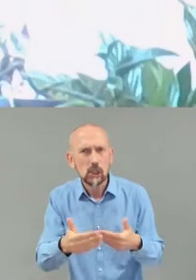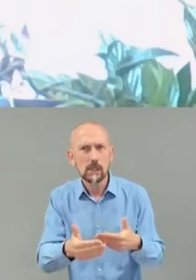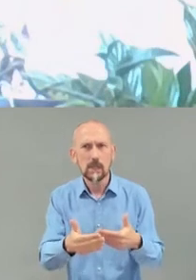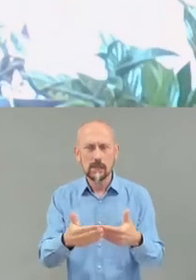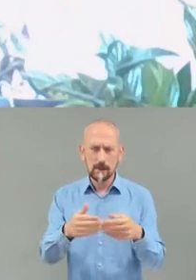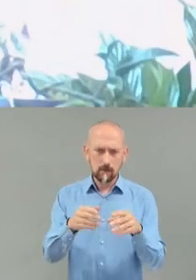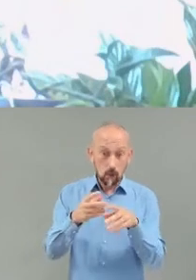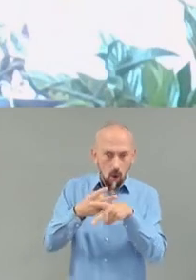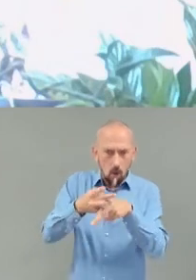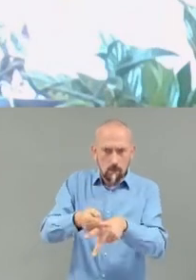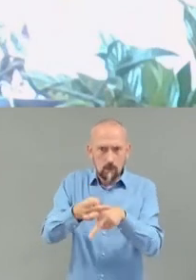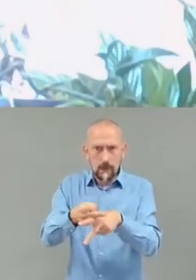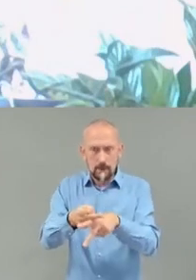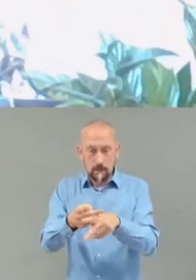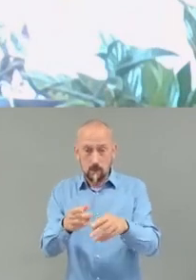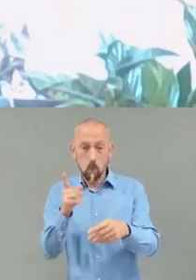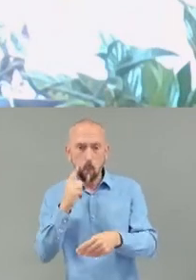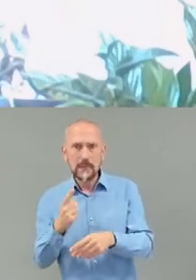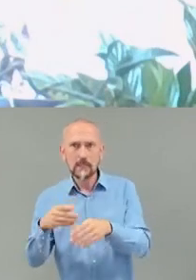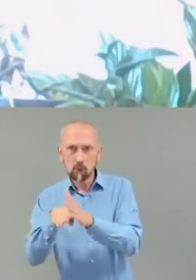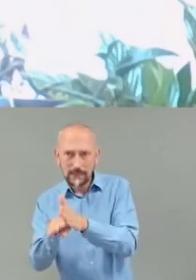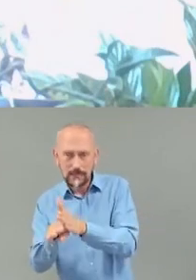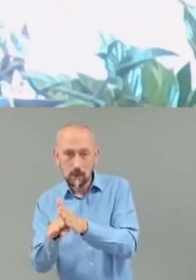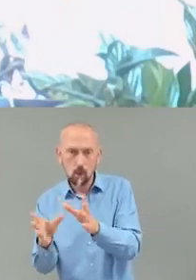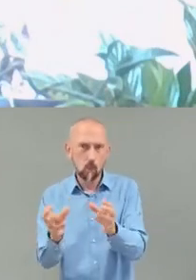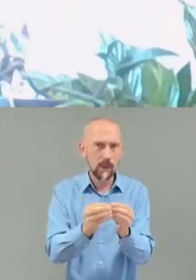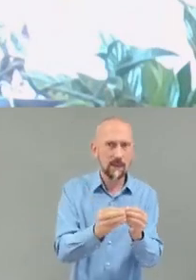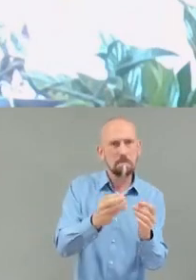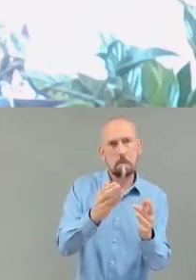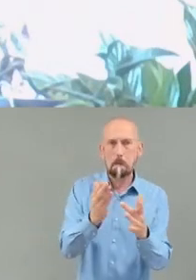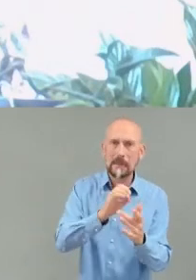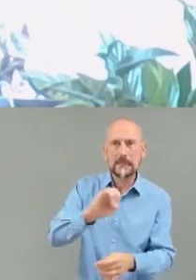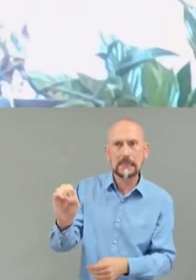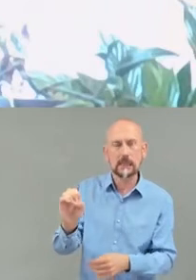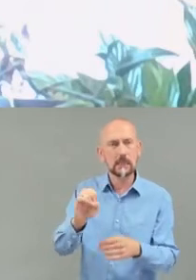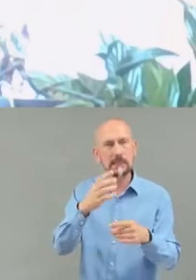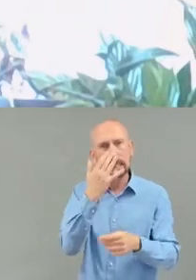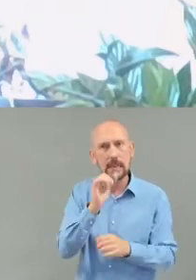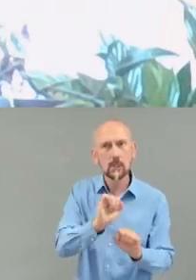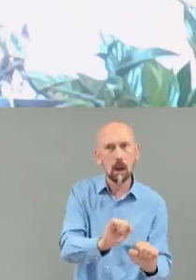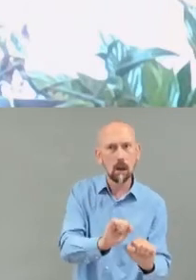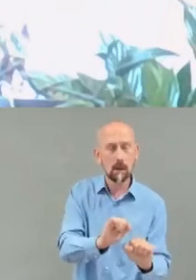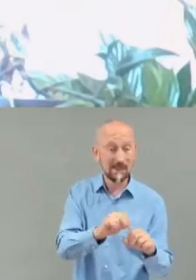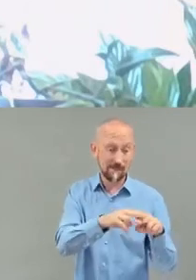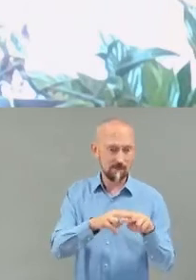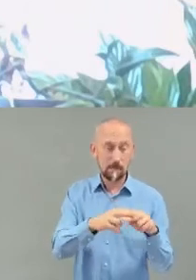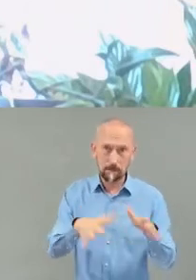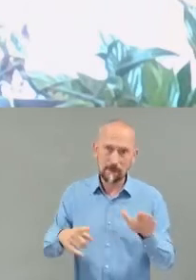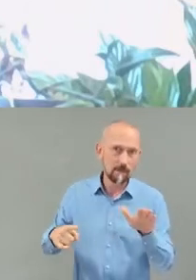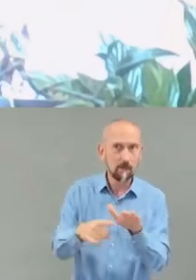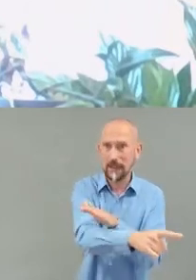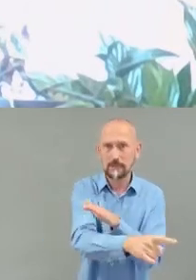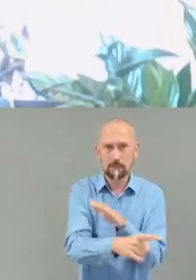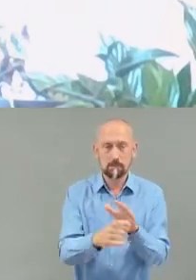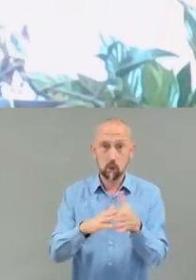persecution. If we cannot work on this together as a training team, how can we meaningfully and deeply support our